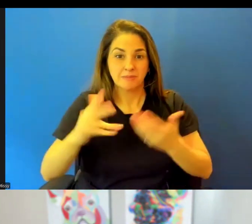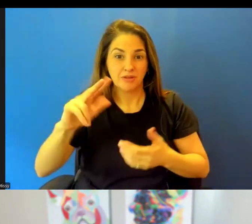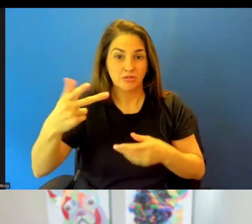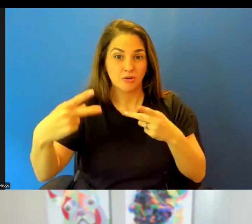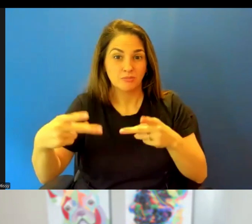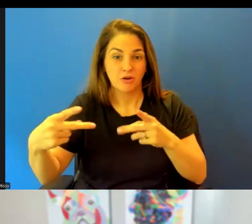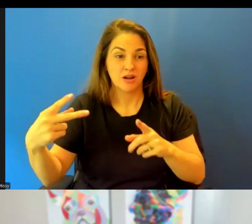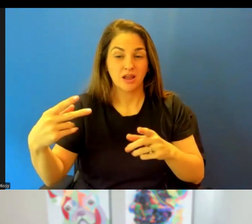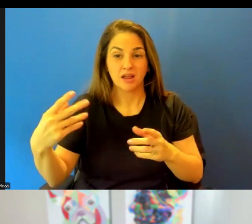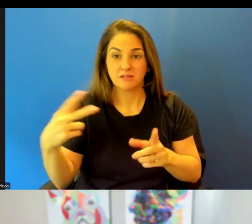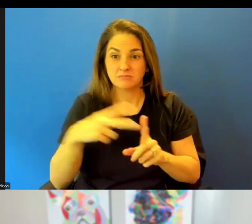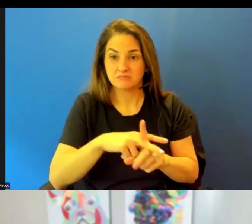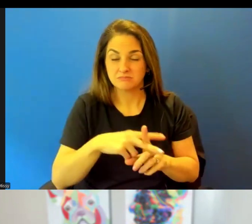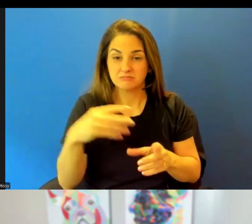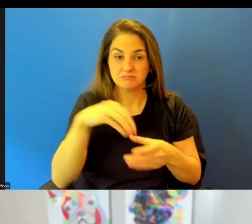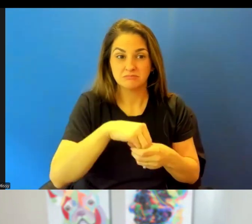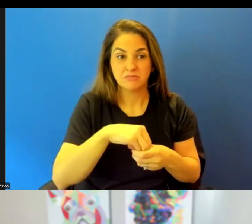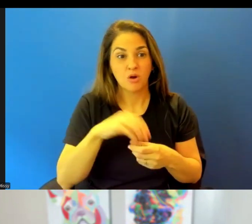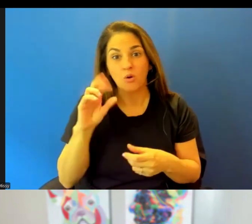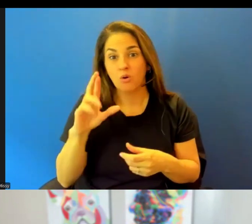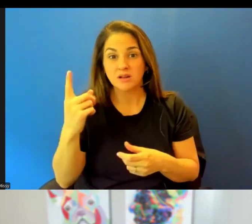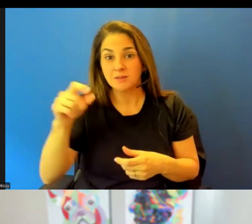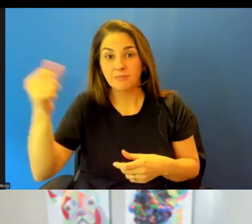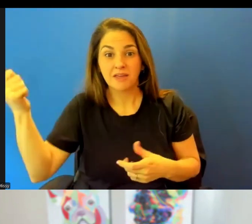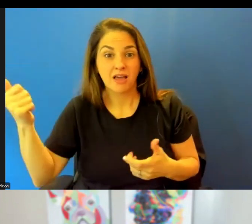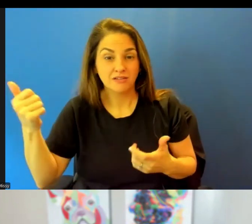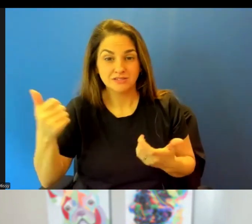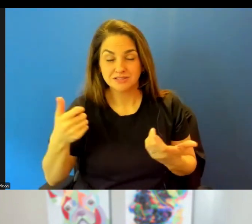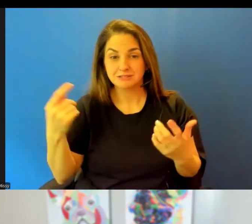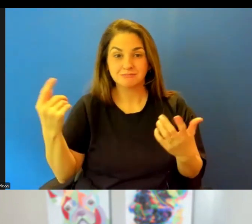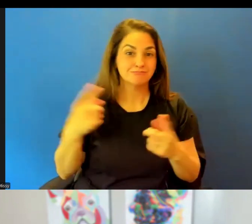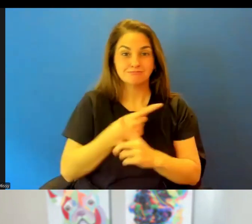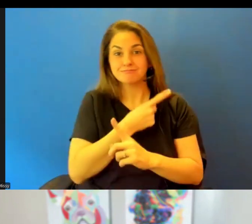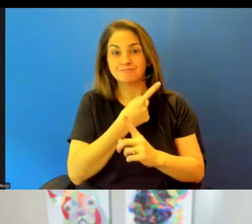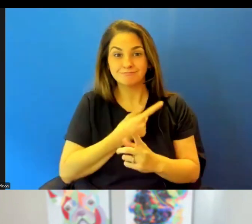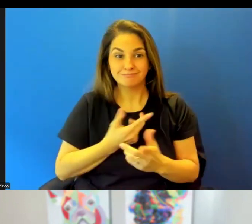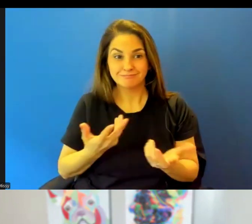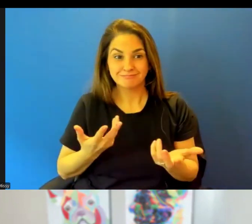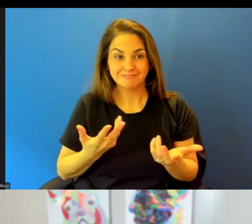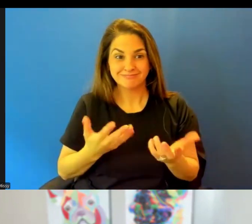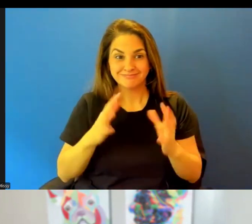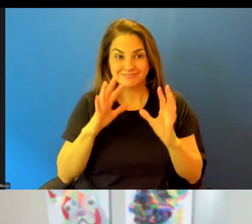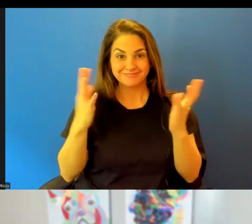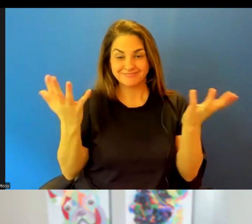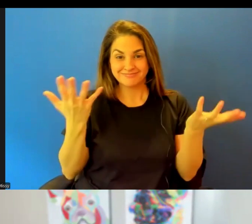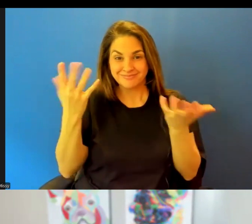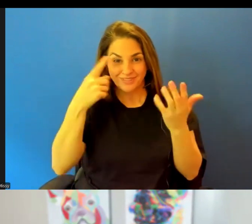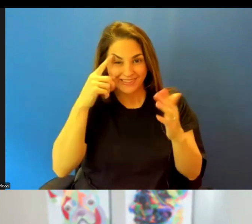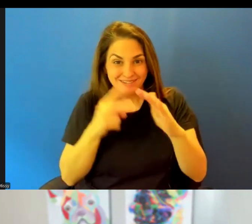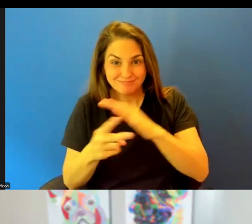and publisher content? Or will it be something else altogether? Crystal ball. Yeah.